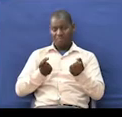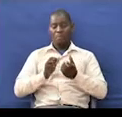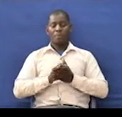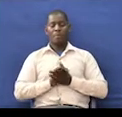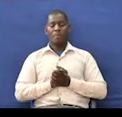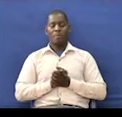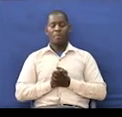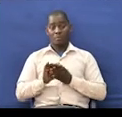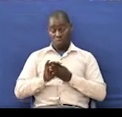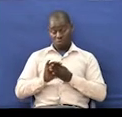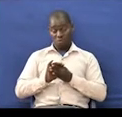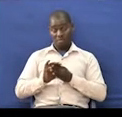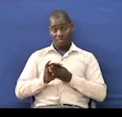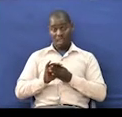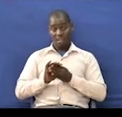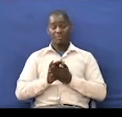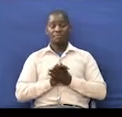applying